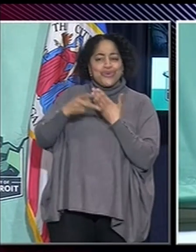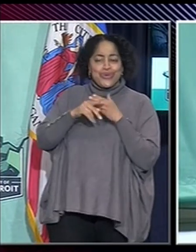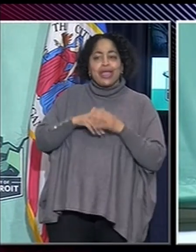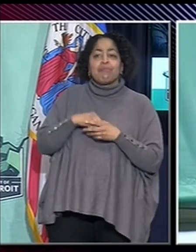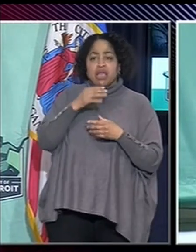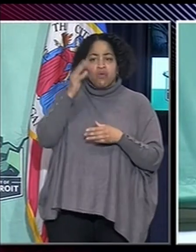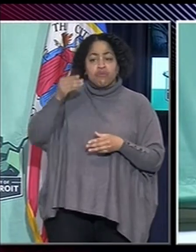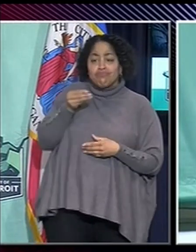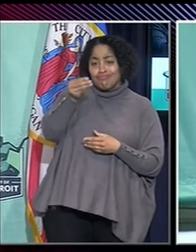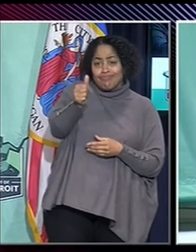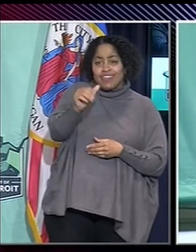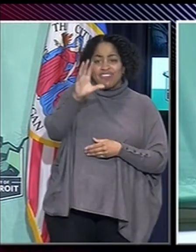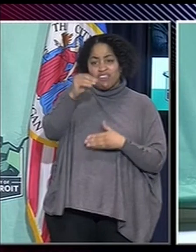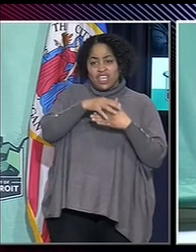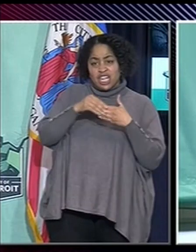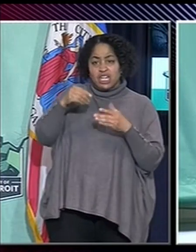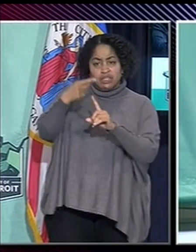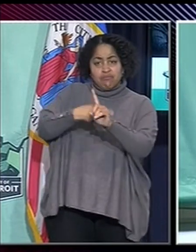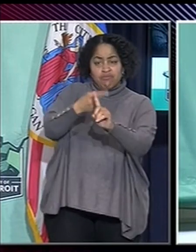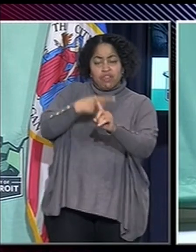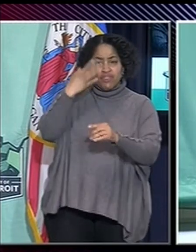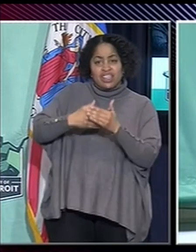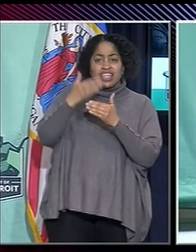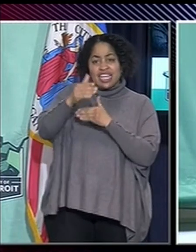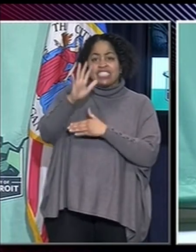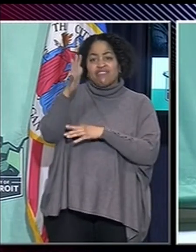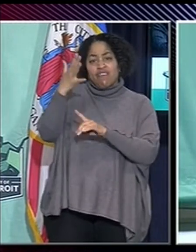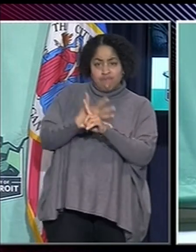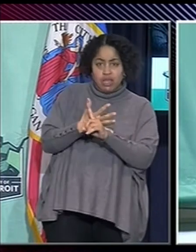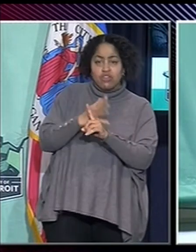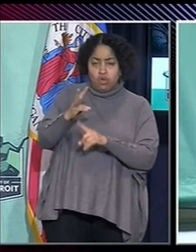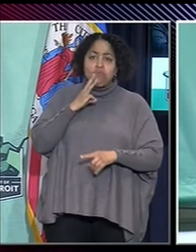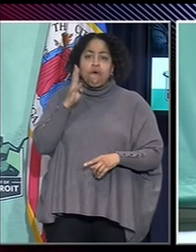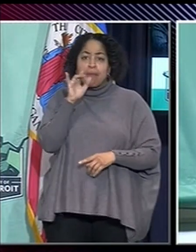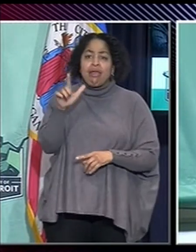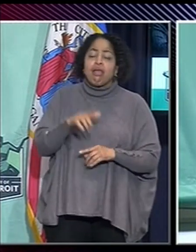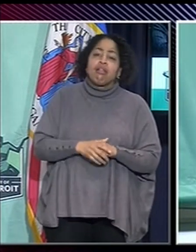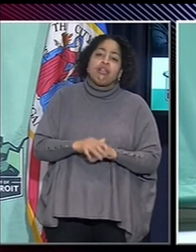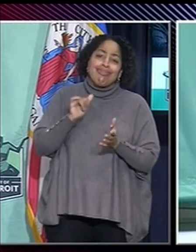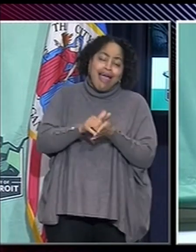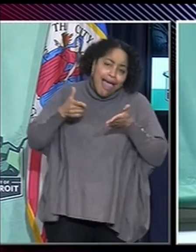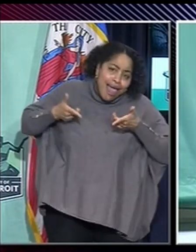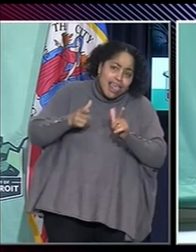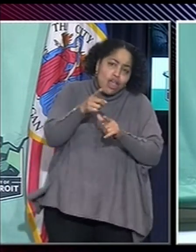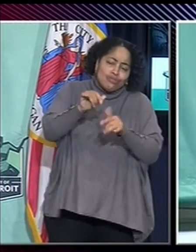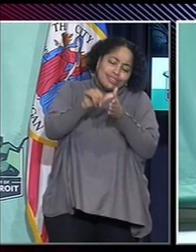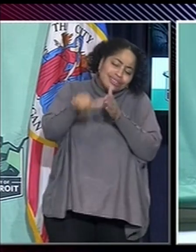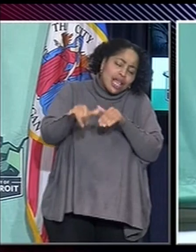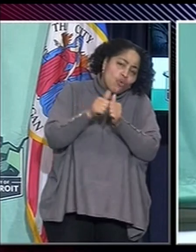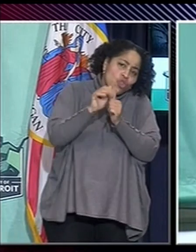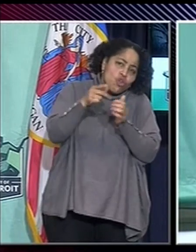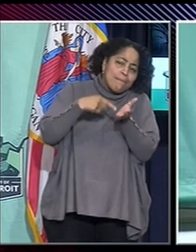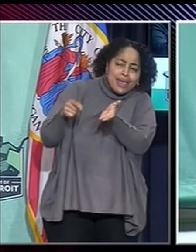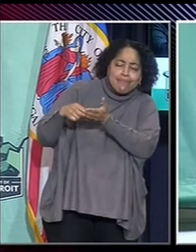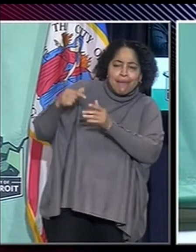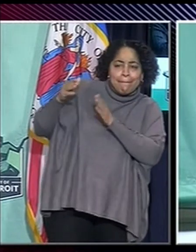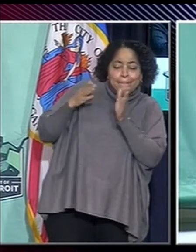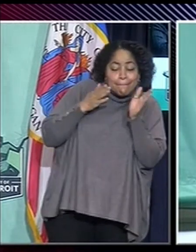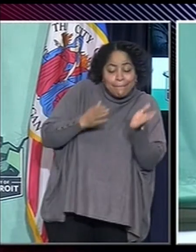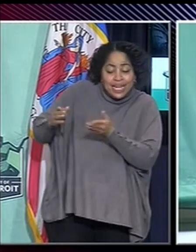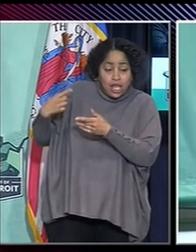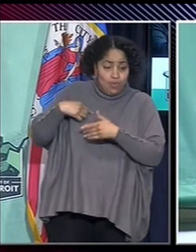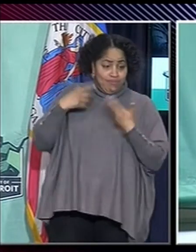and will pay $50 a month for the next 5 months of your water bill, which will allow you to stay on your payment plans so that as we come